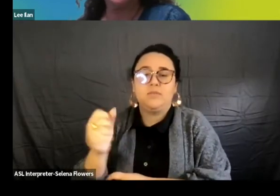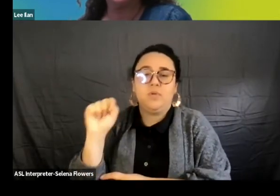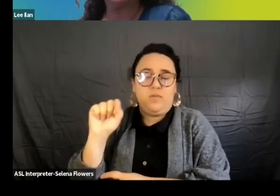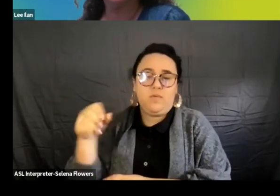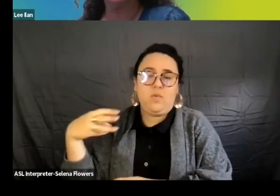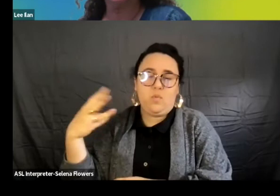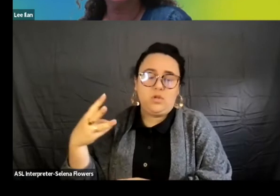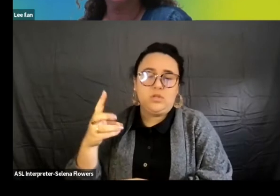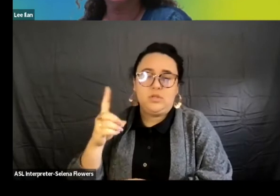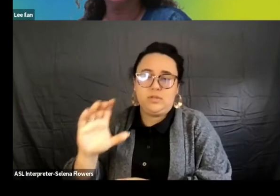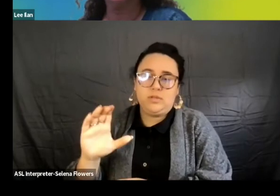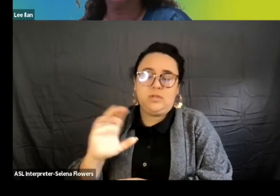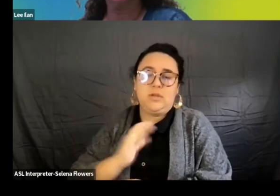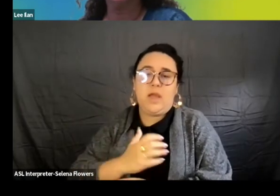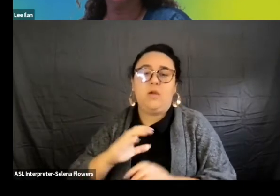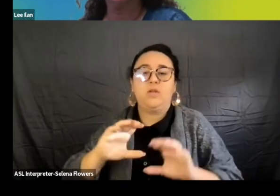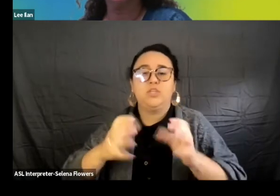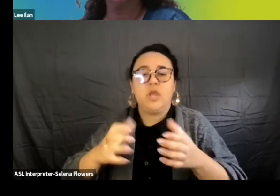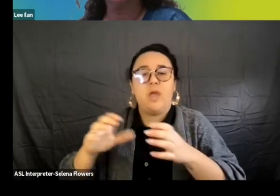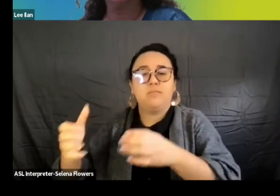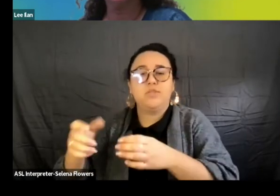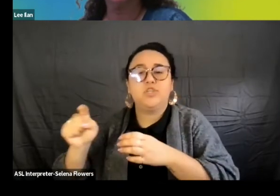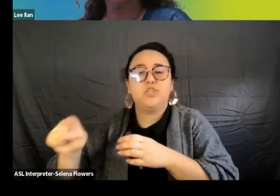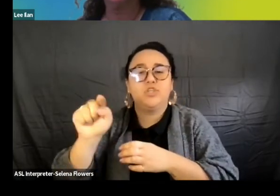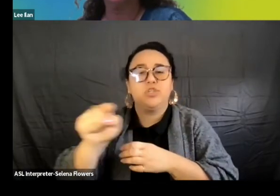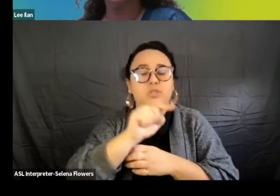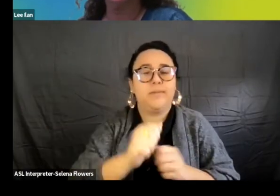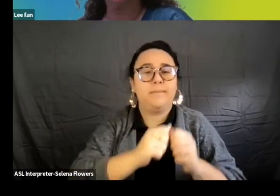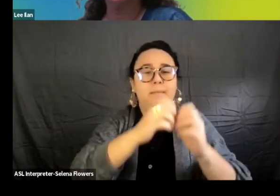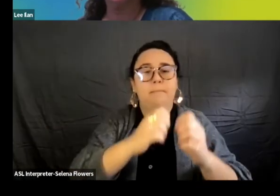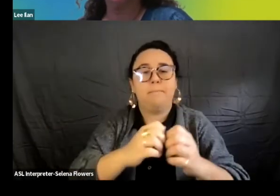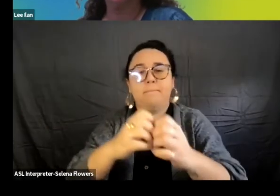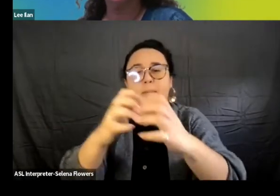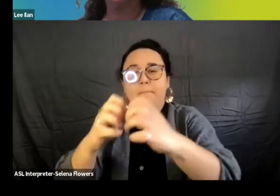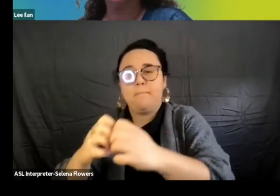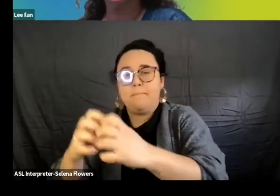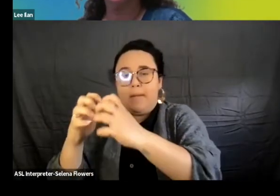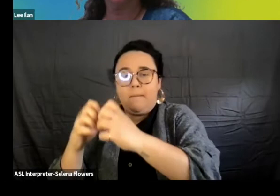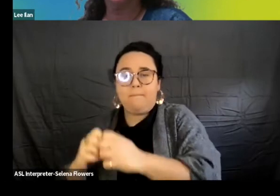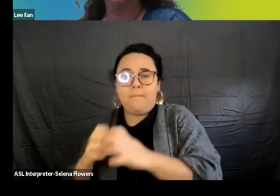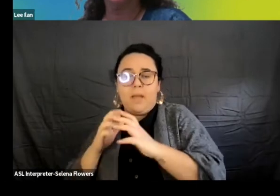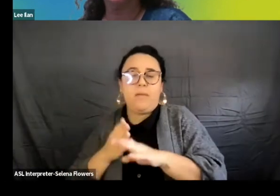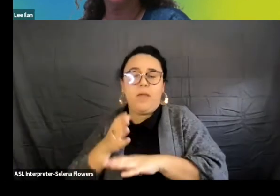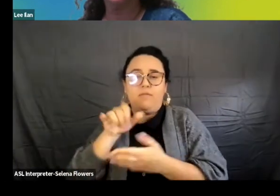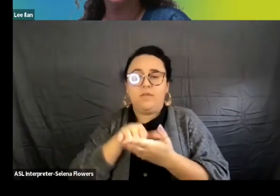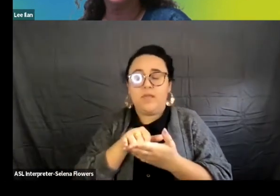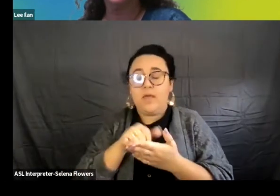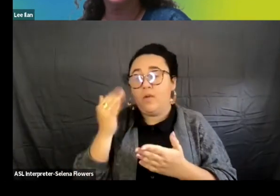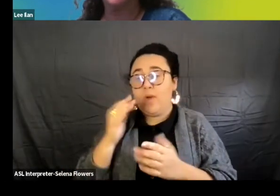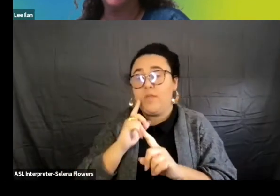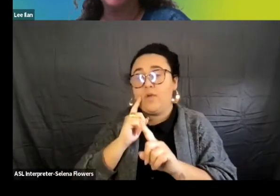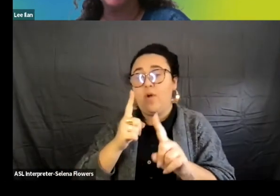our chapters began to really sprout up just after that, because our mission was to get folks